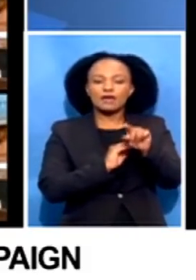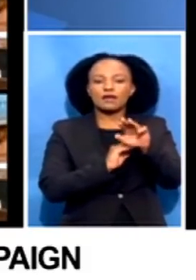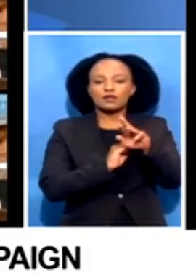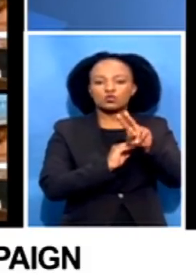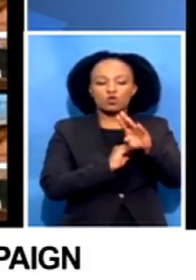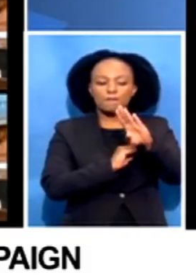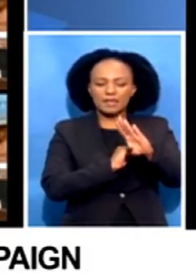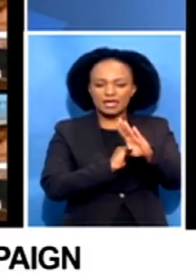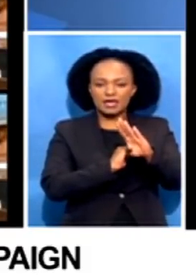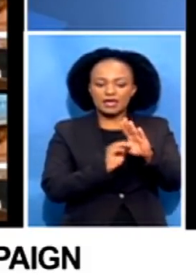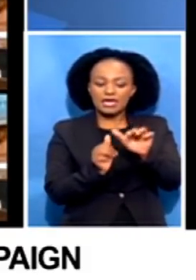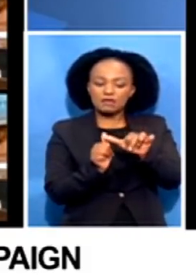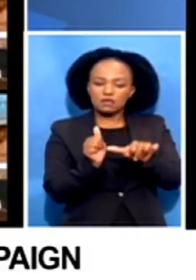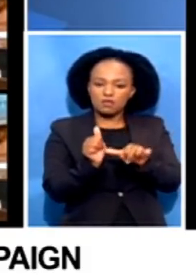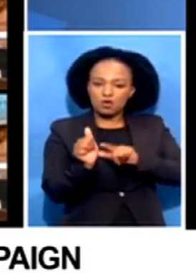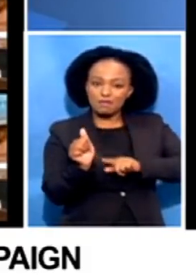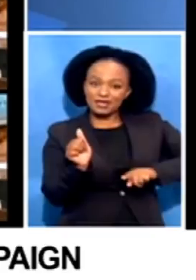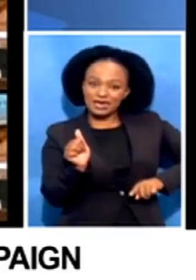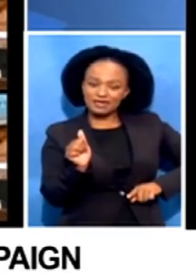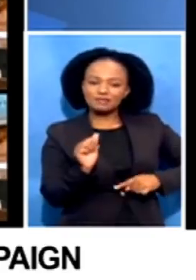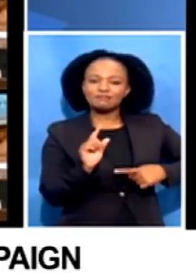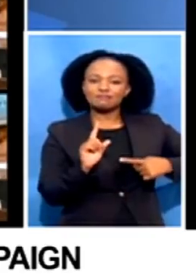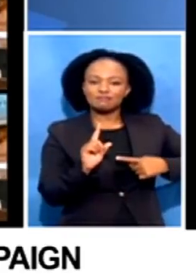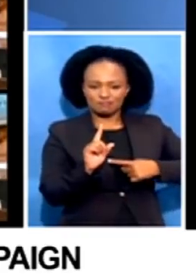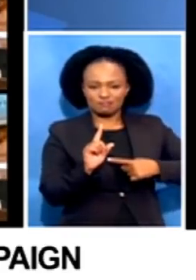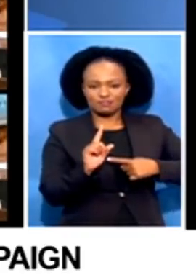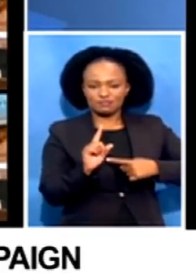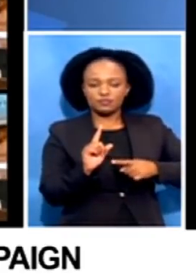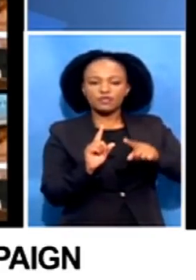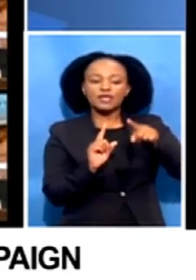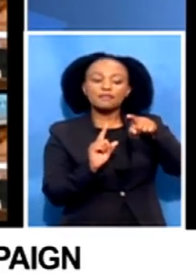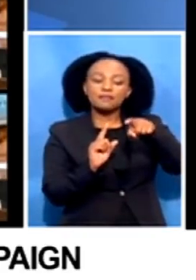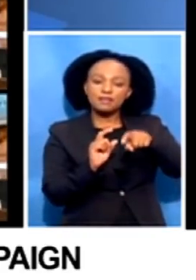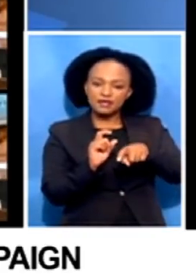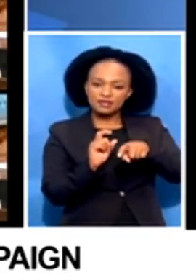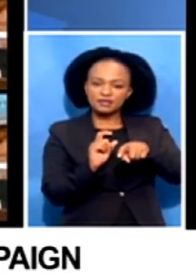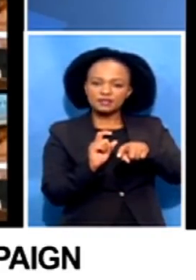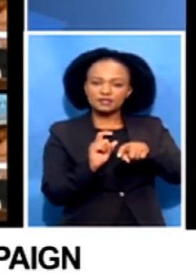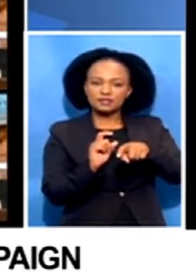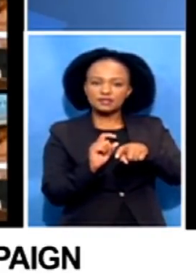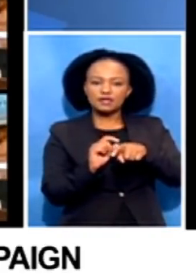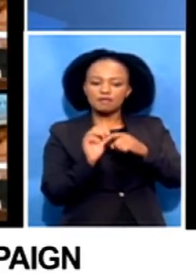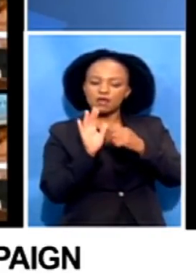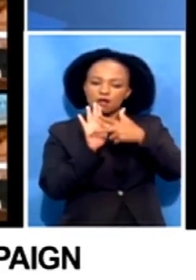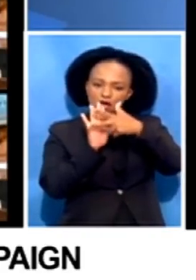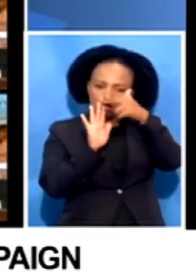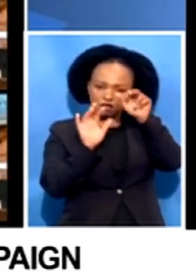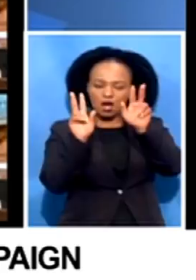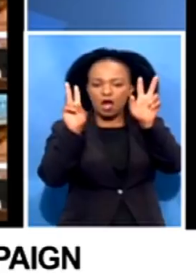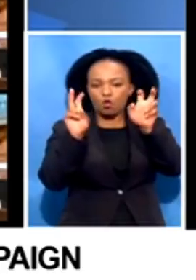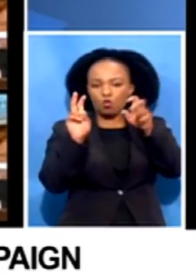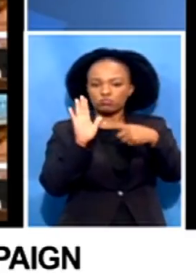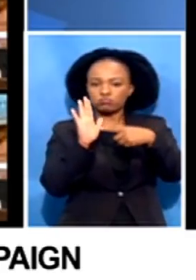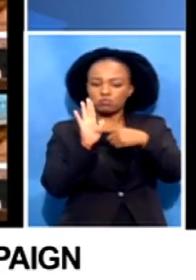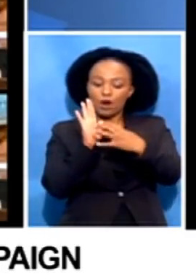was, to not, and I quote the section that is important here, act in any